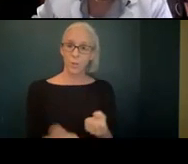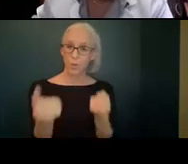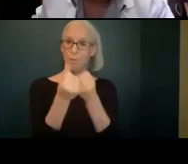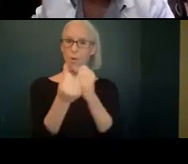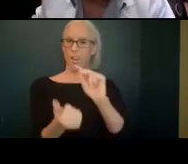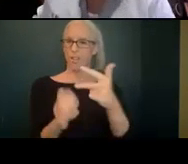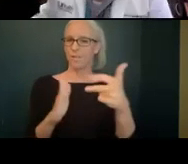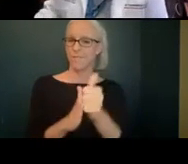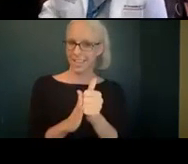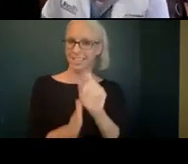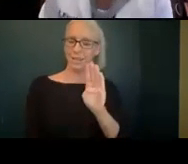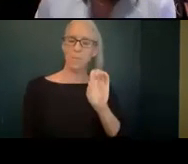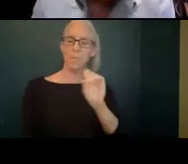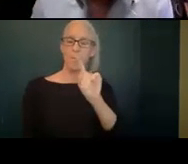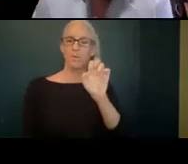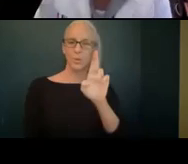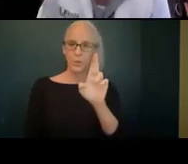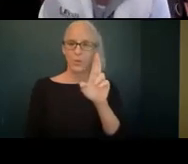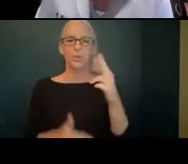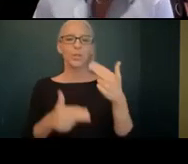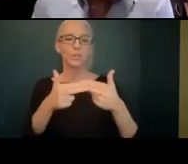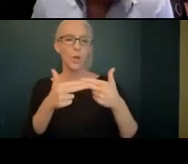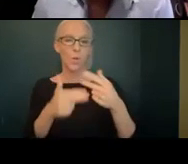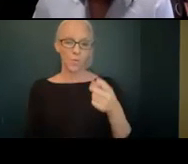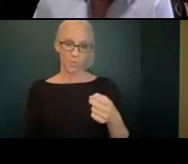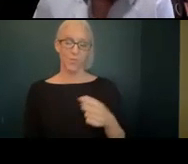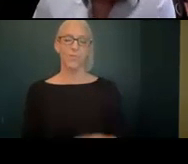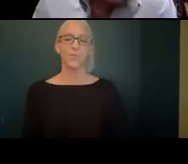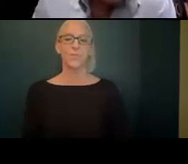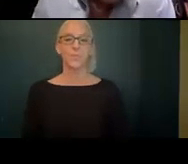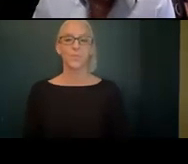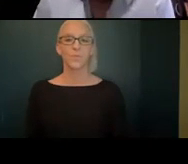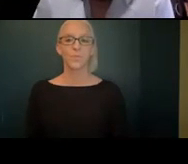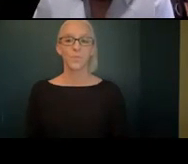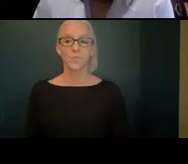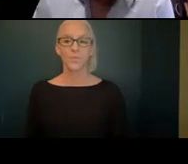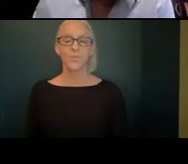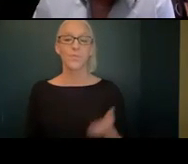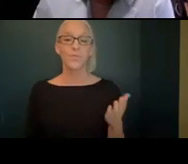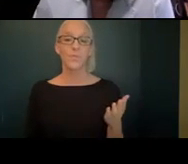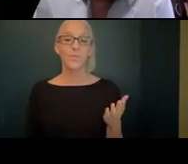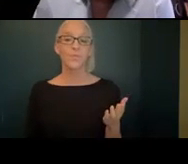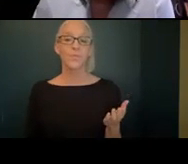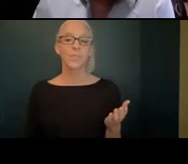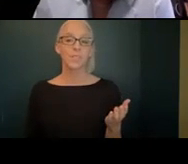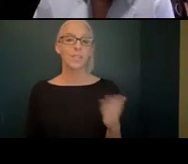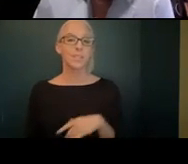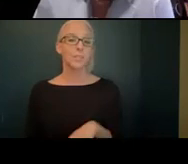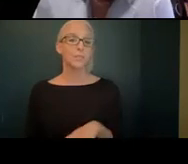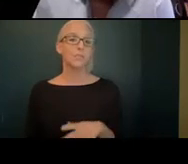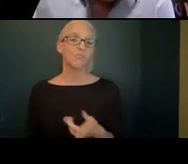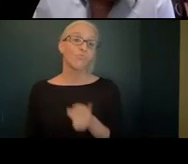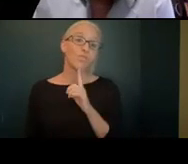may have dropped the booster slide, which it's unfortunate, but basically, so I'll just use this. But basically what we are now saying for the